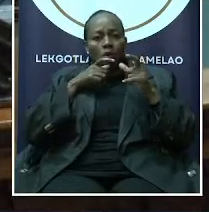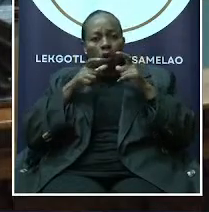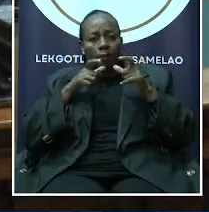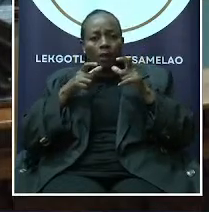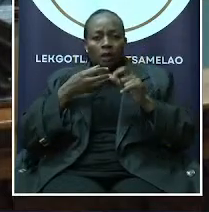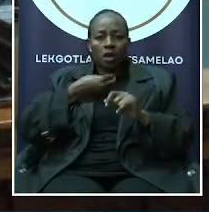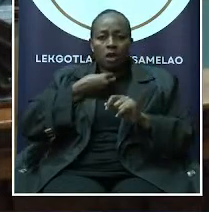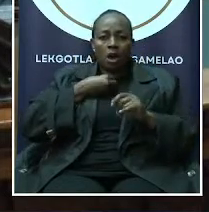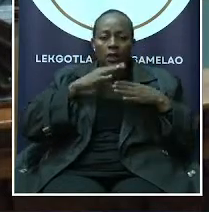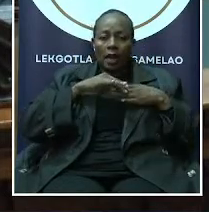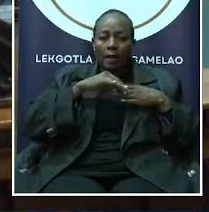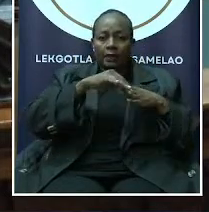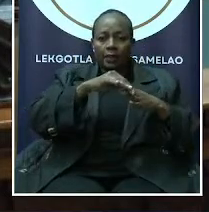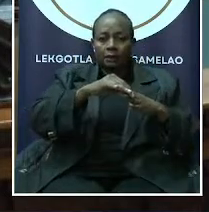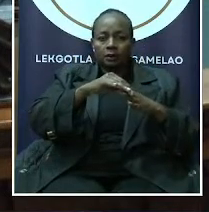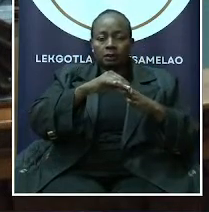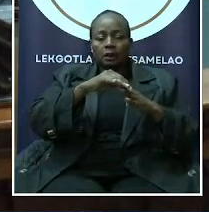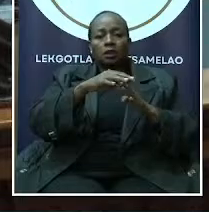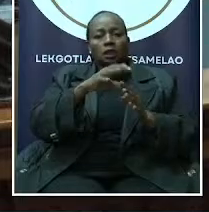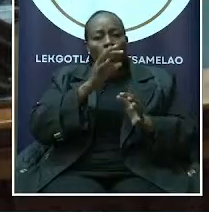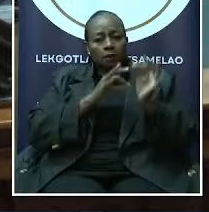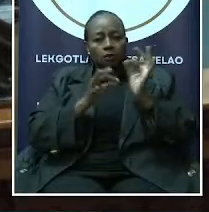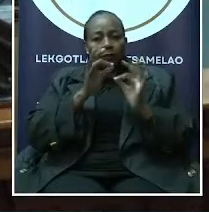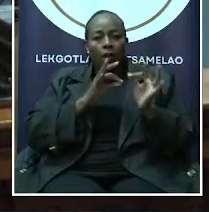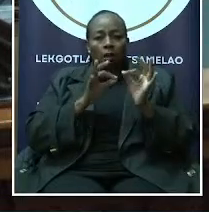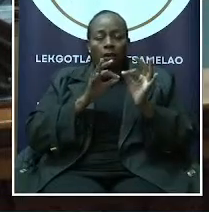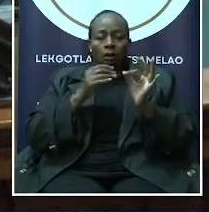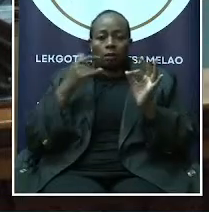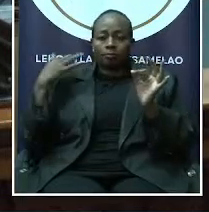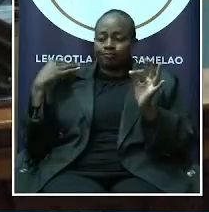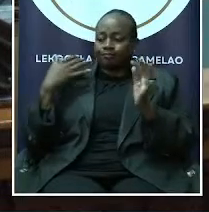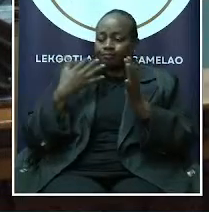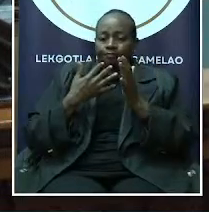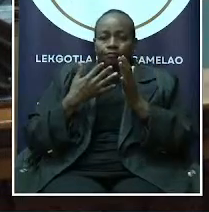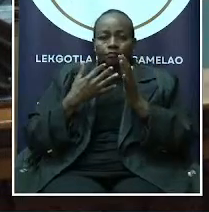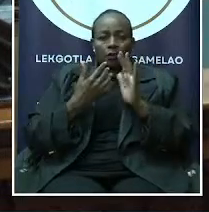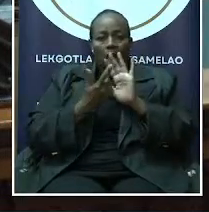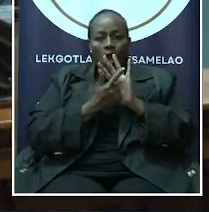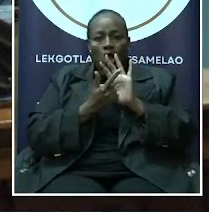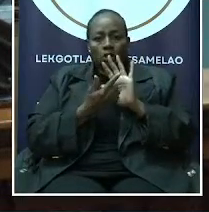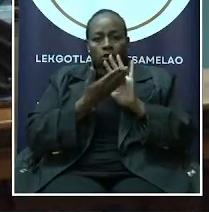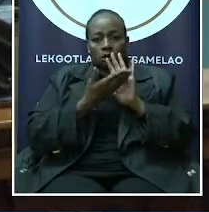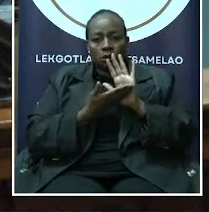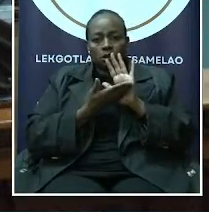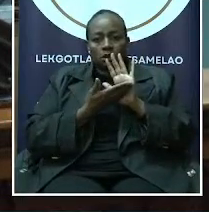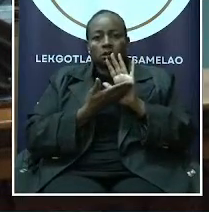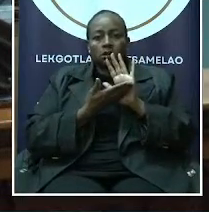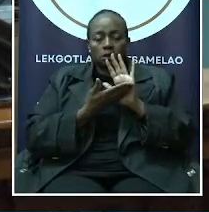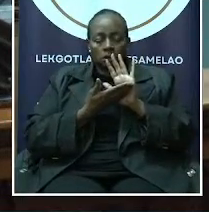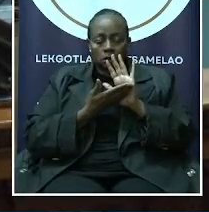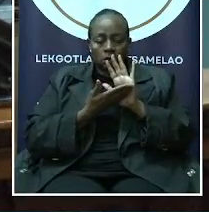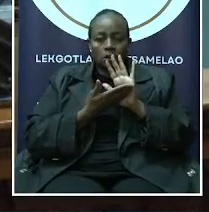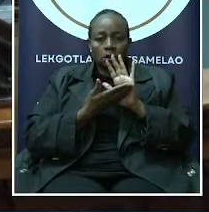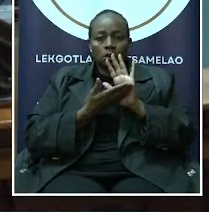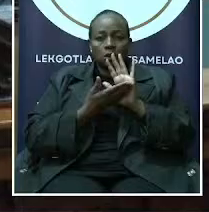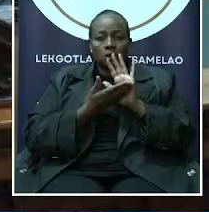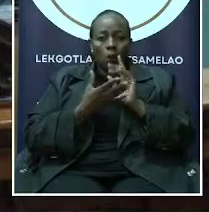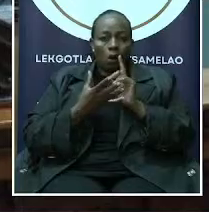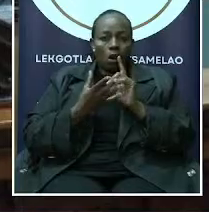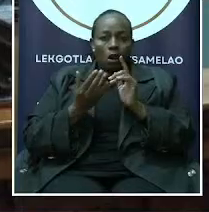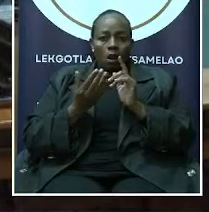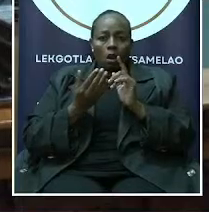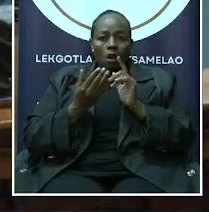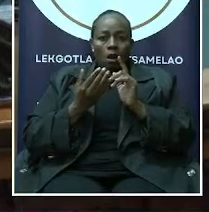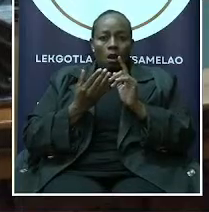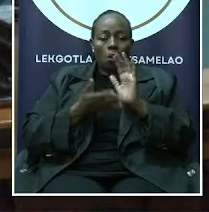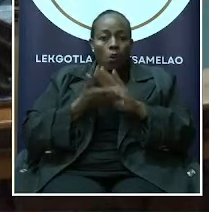who did mention just how far the legislation that is proposed will go in ensuring